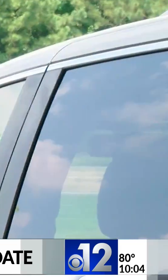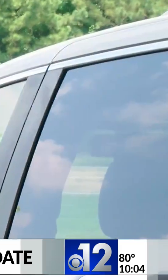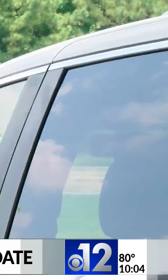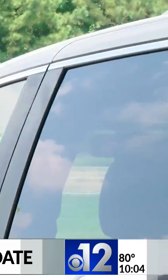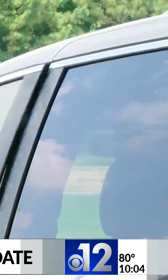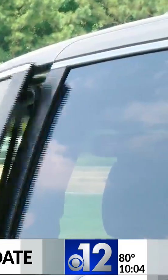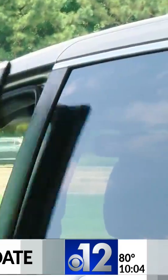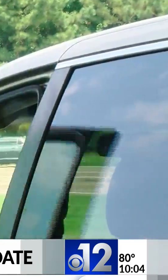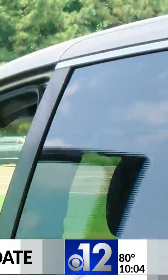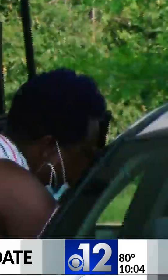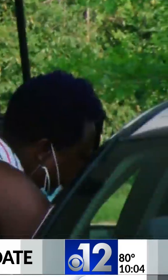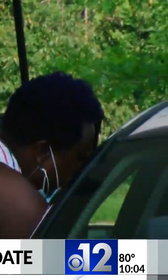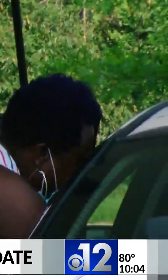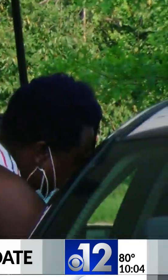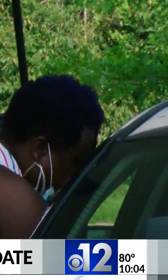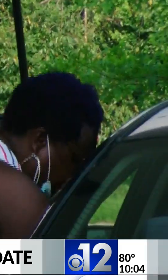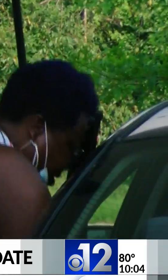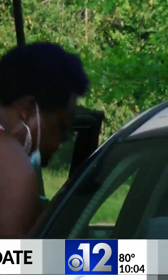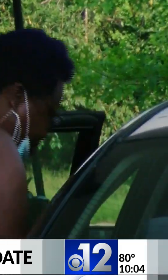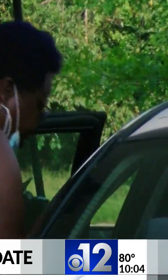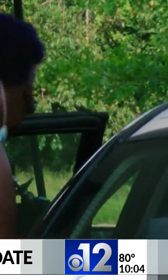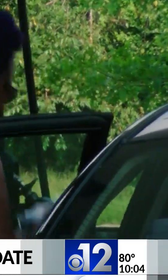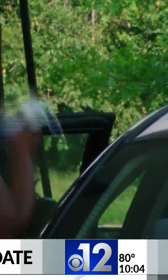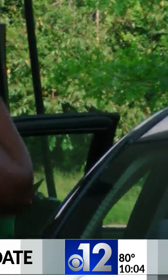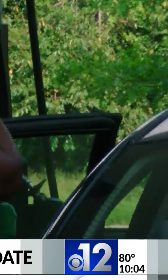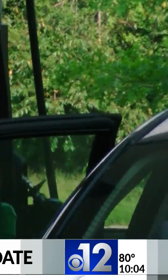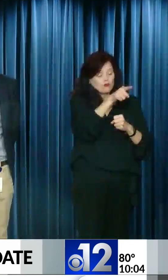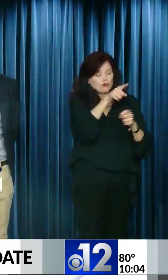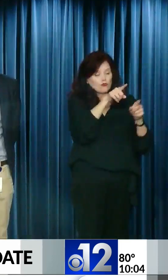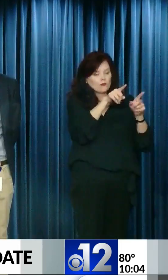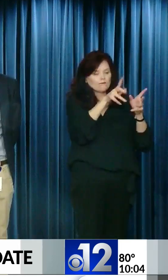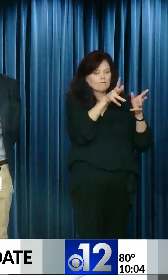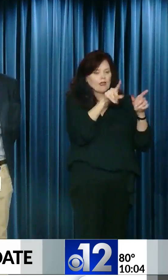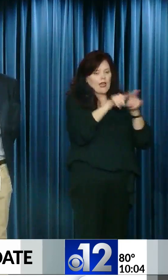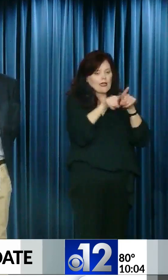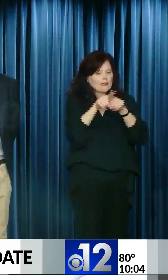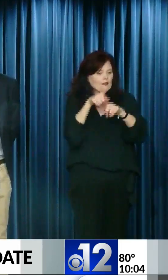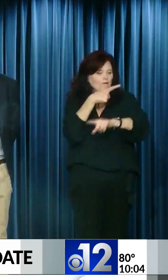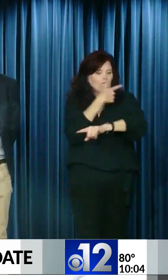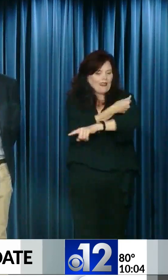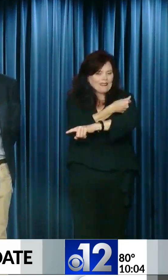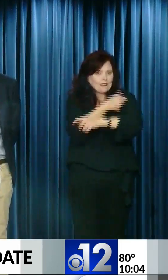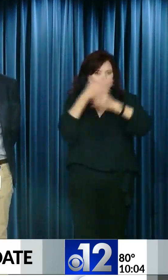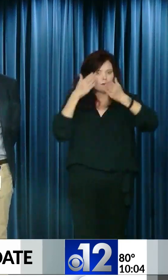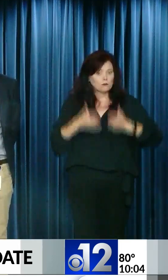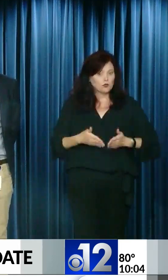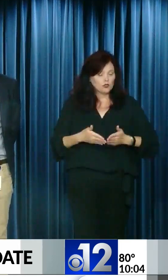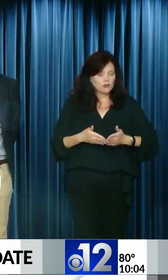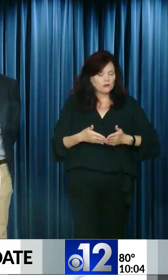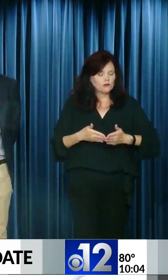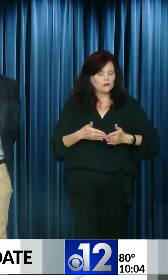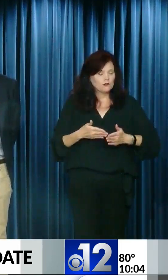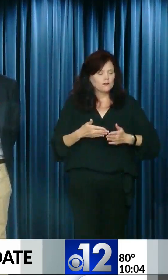If you really want to make sure that you, as a vaccinated Mississippian